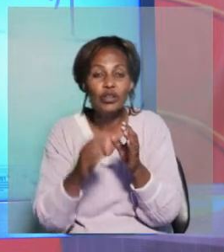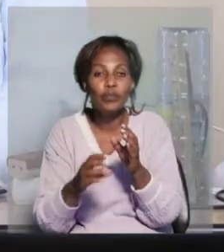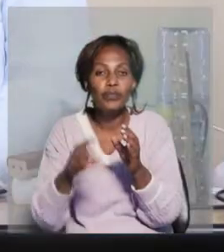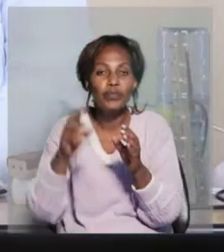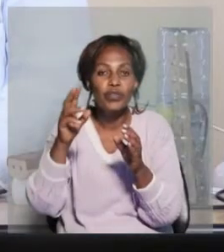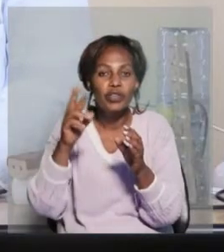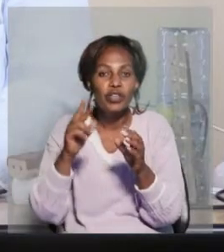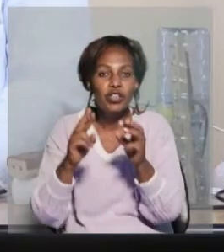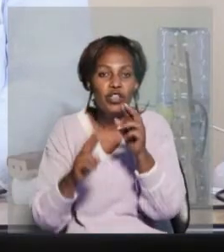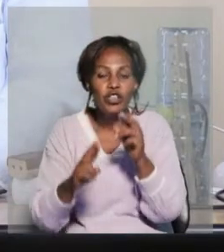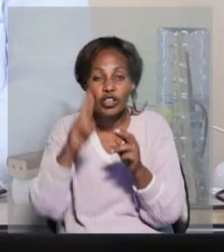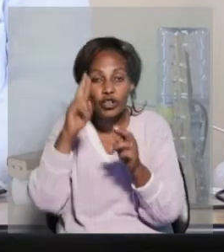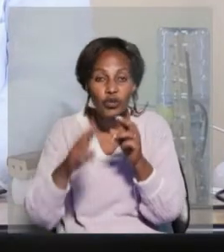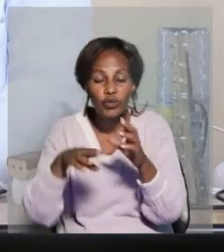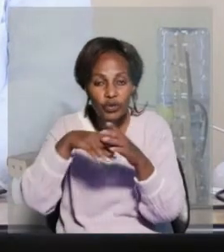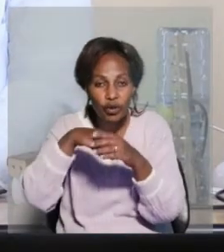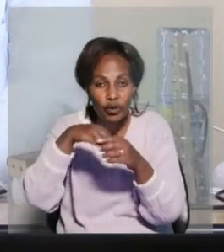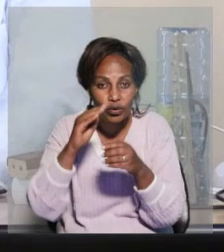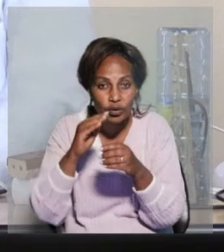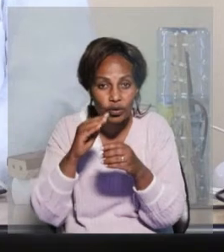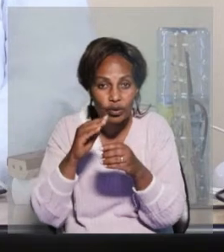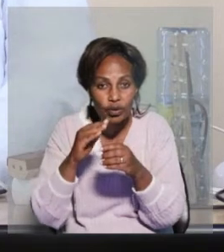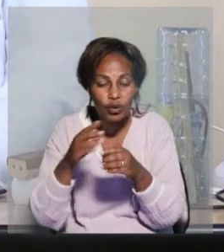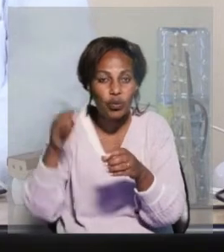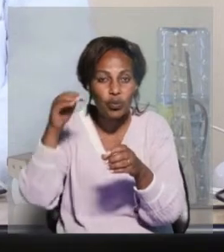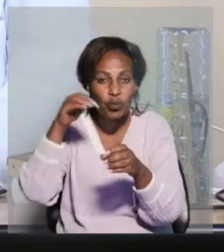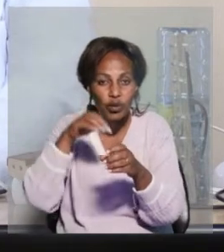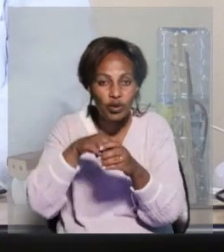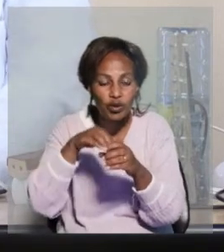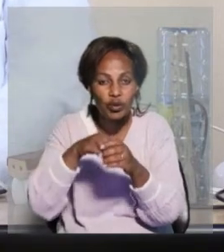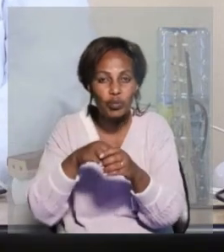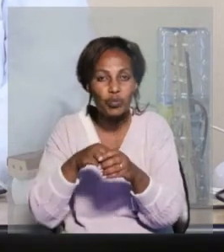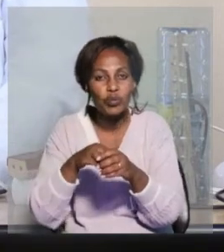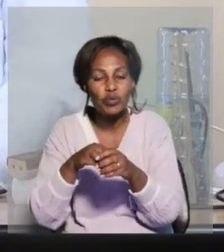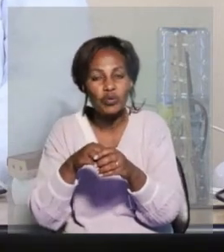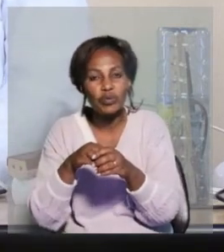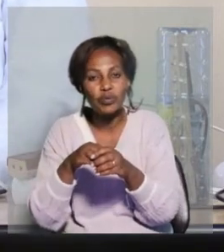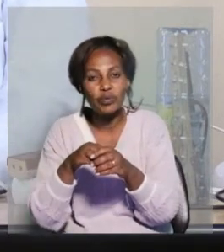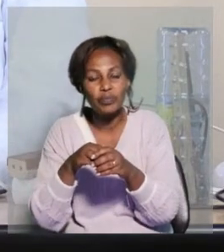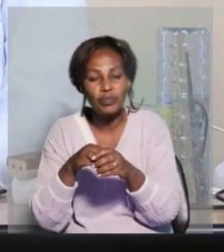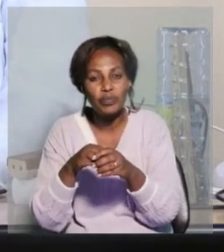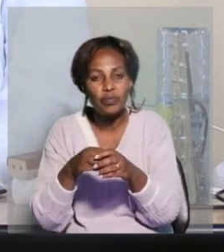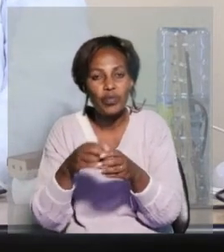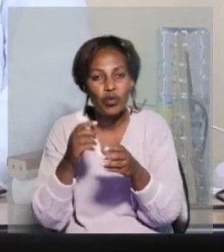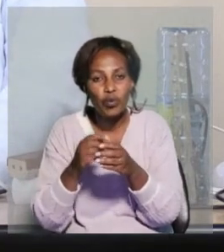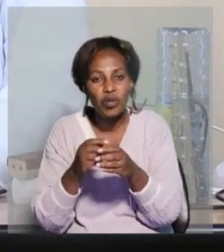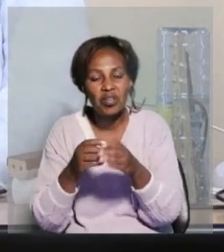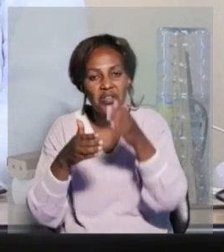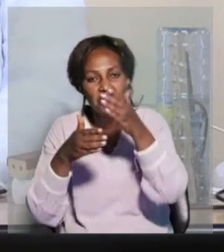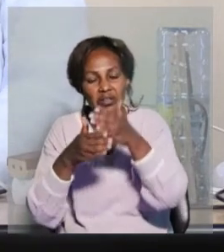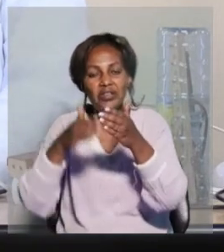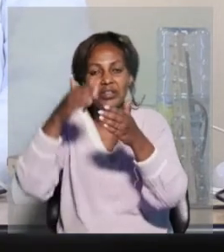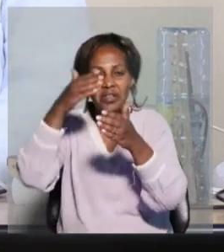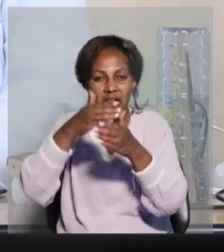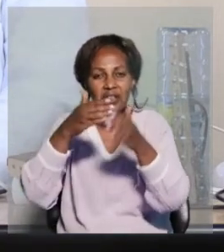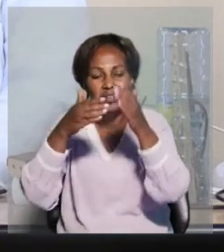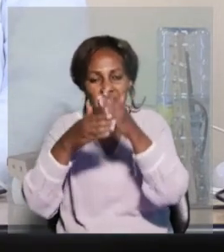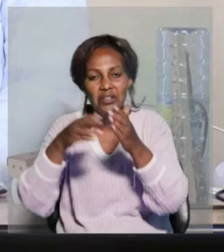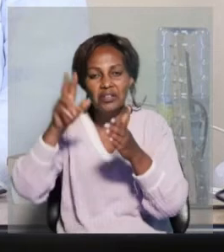output per input. Yeah. So we can rank the three bulbs